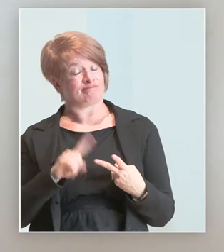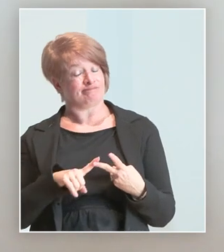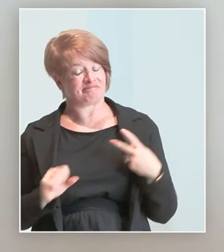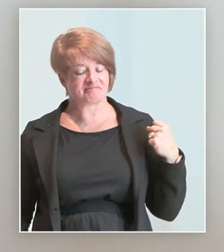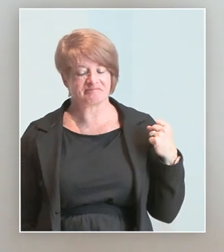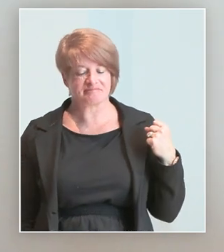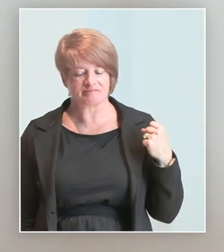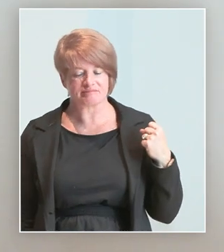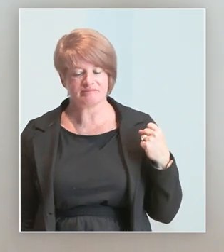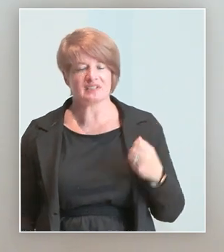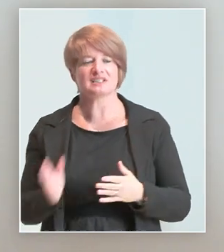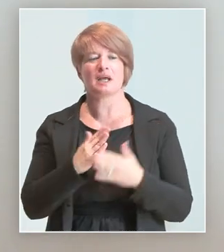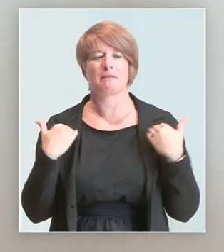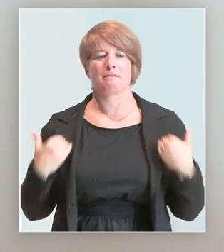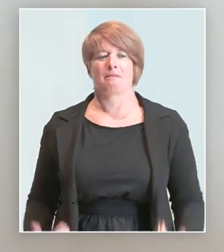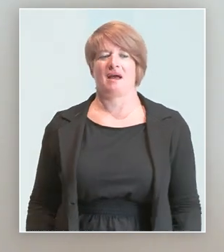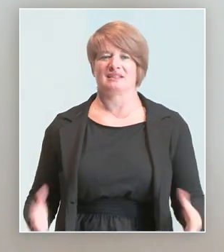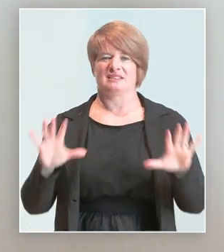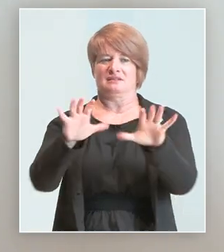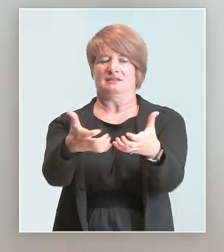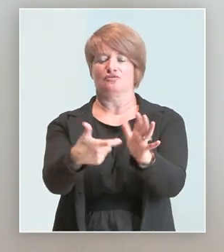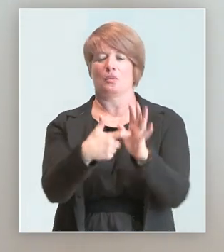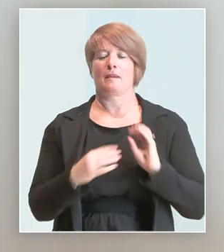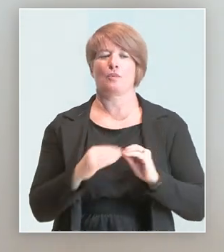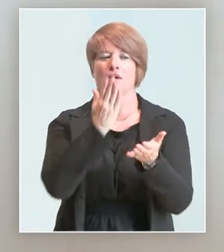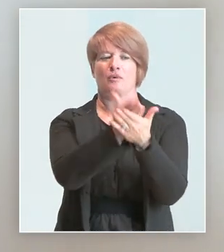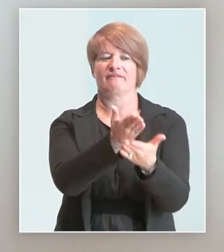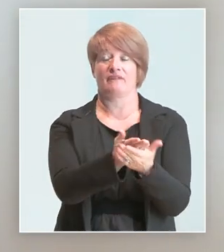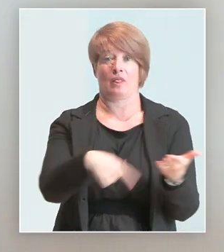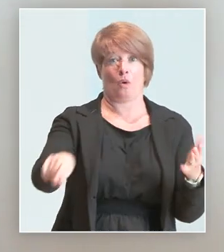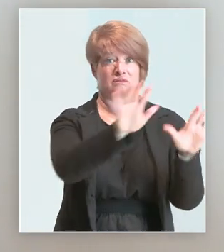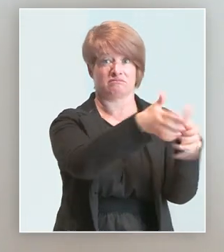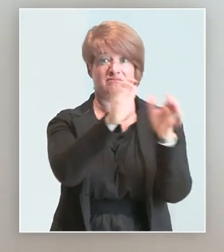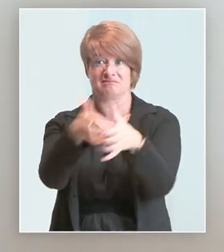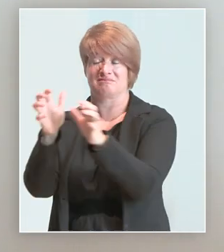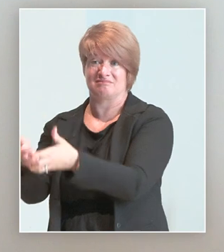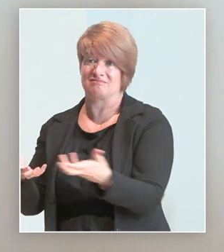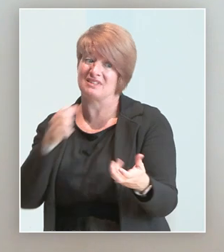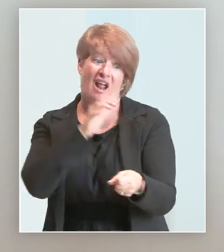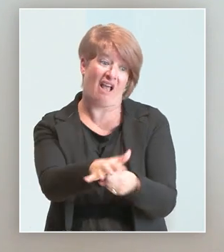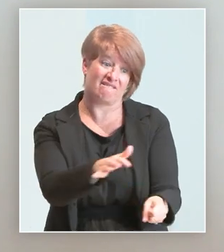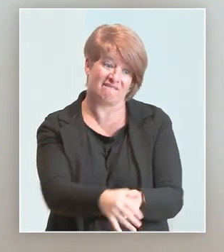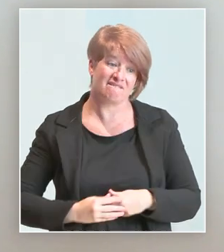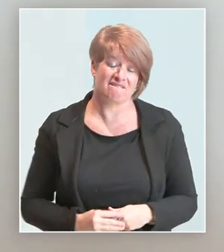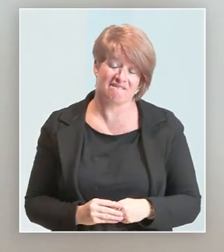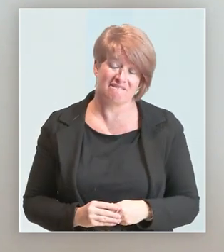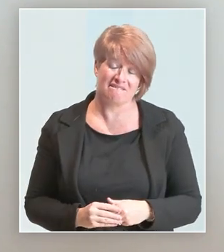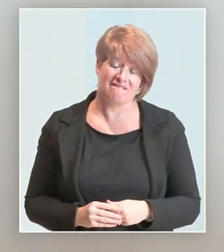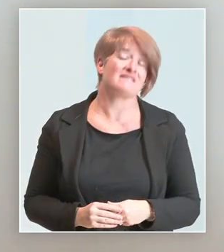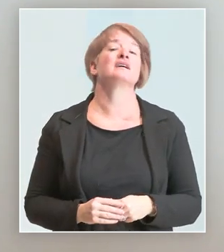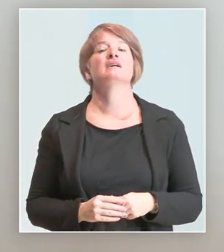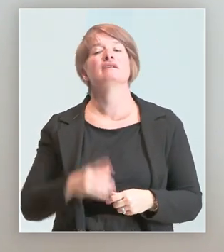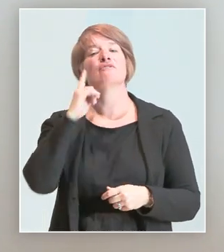certain kinds of bodies require additional evidence, because those bodies in and of themselves are not enough. For